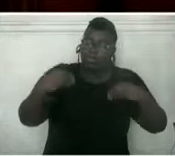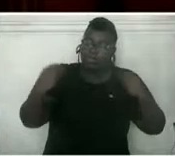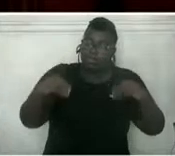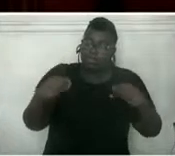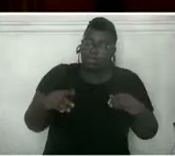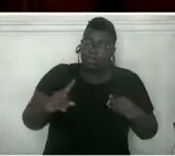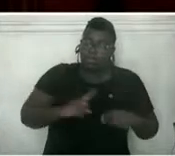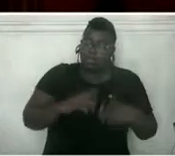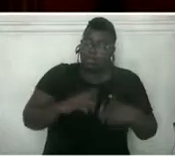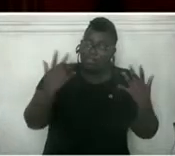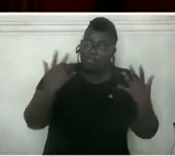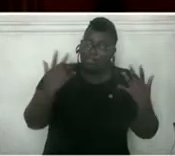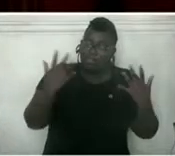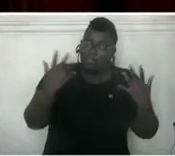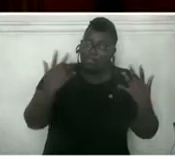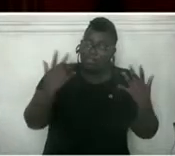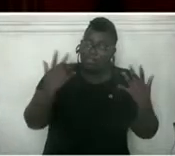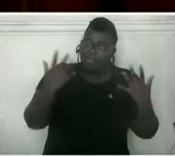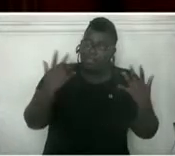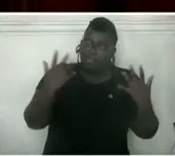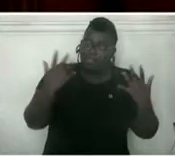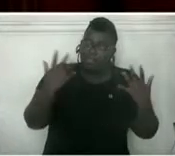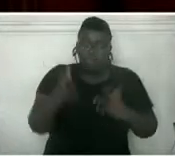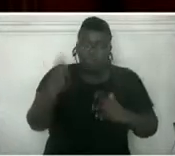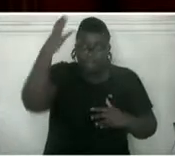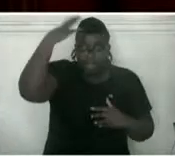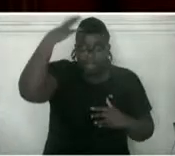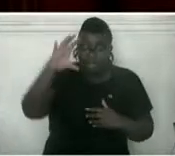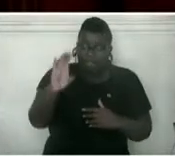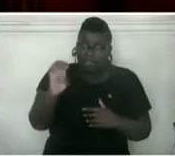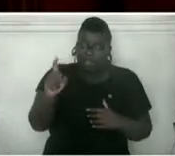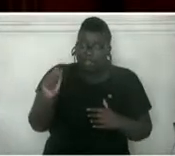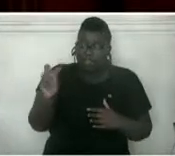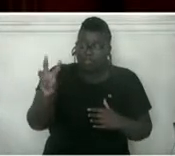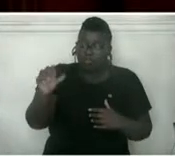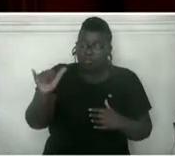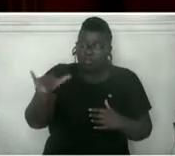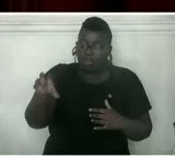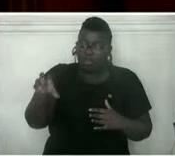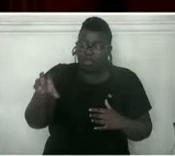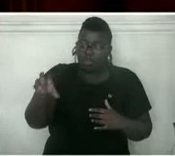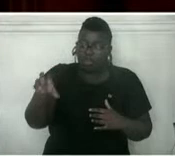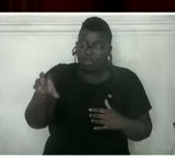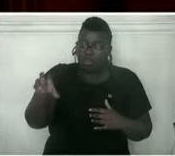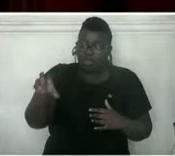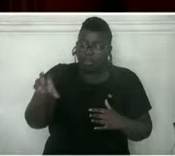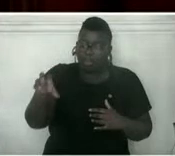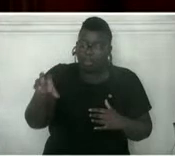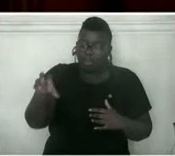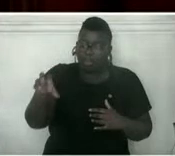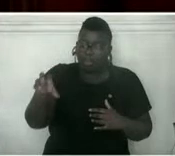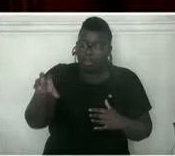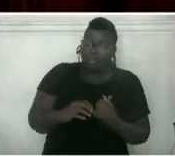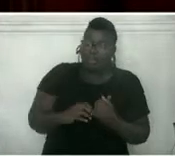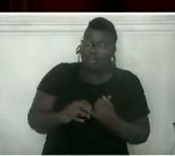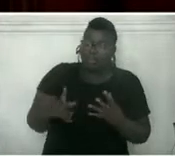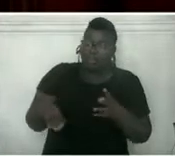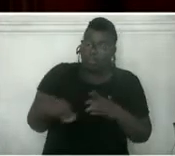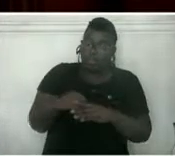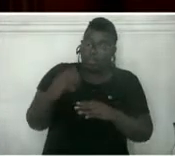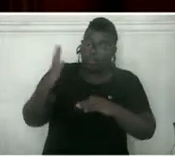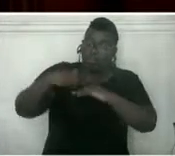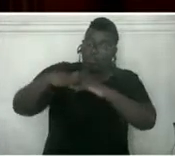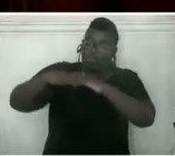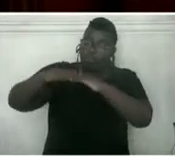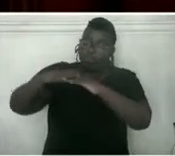program in King Cetshwayo, we are now in 2021 are about to upscale this to include more